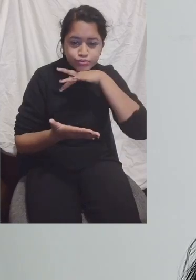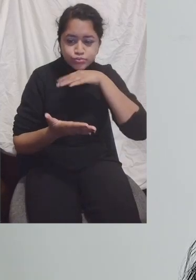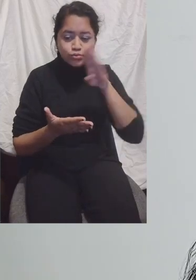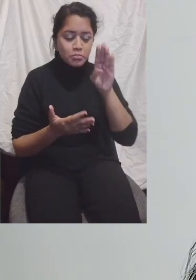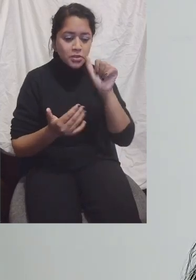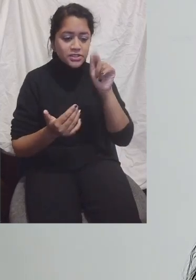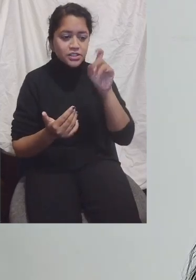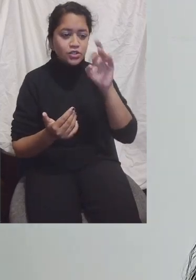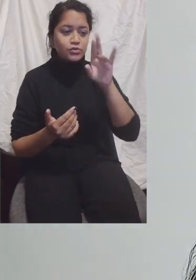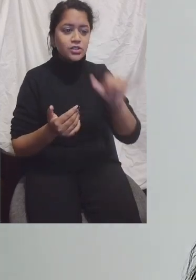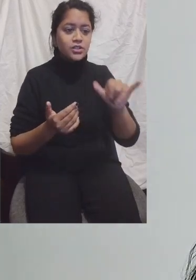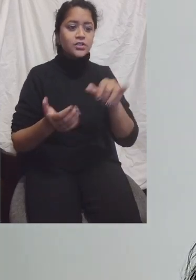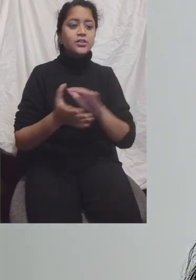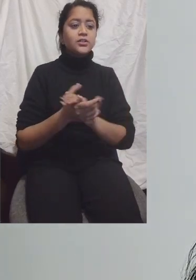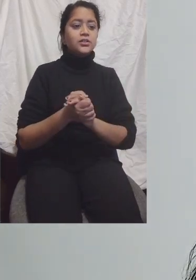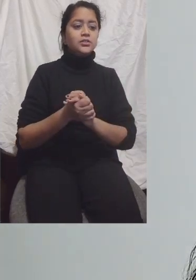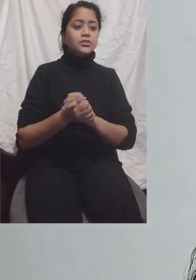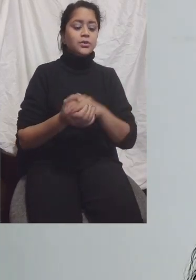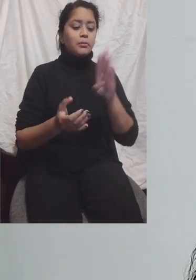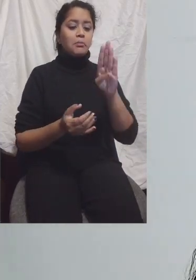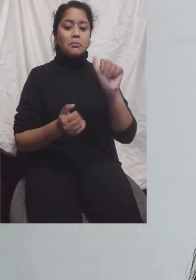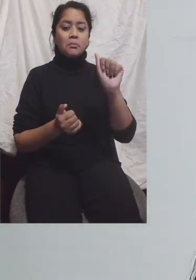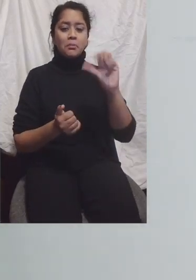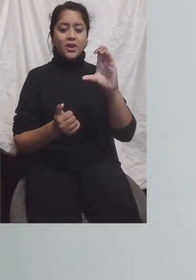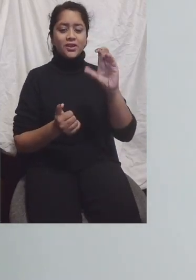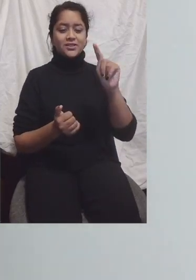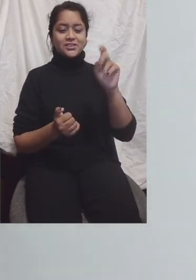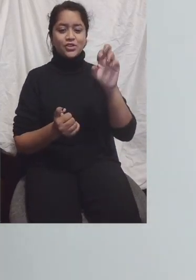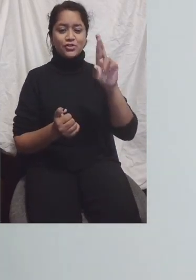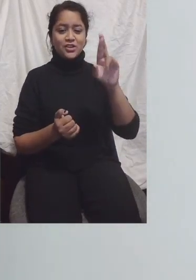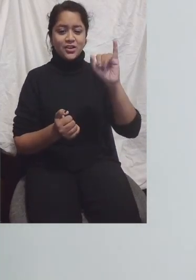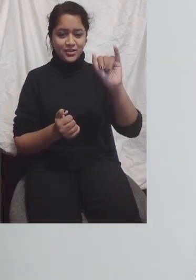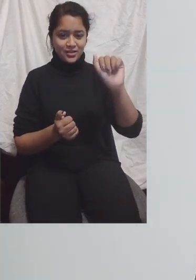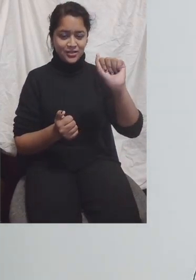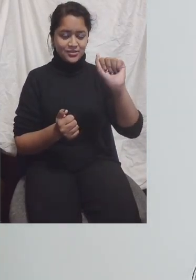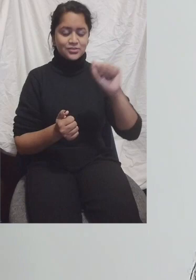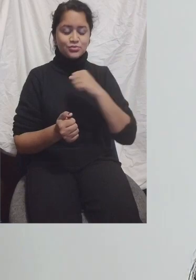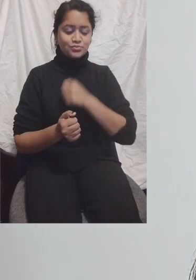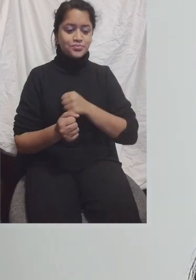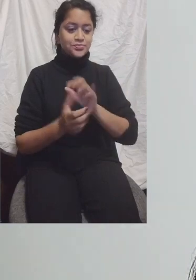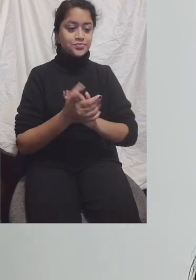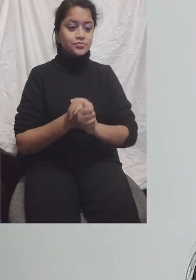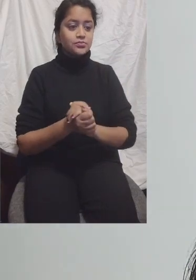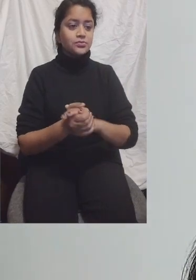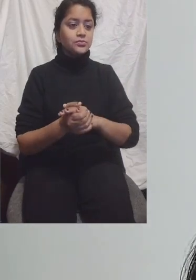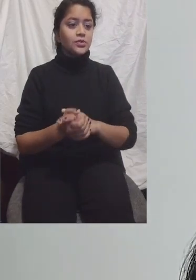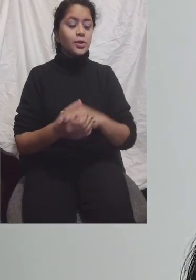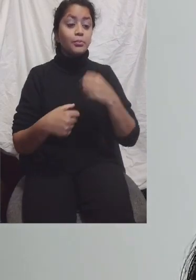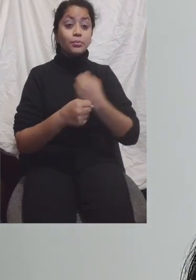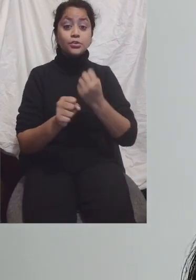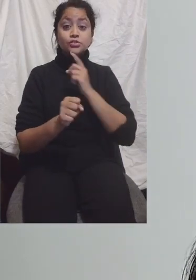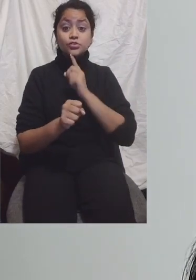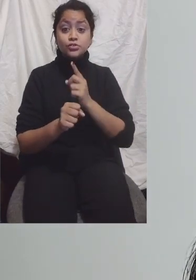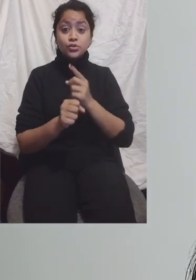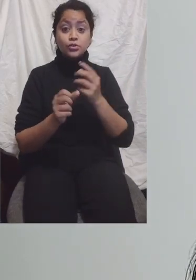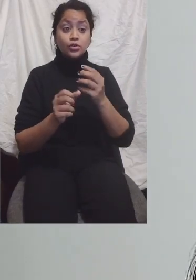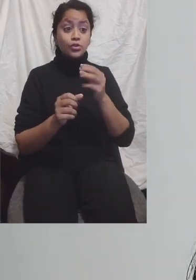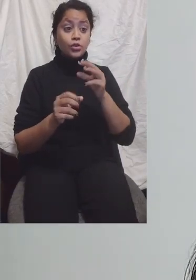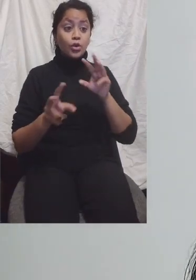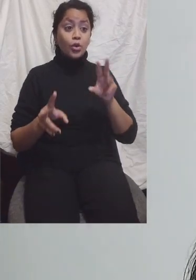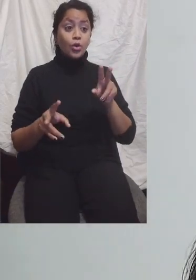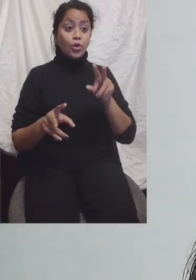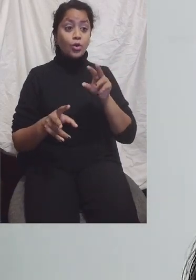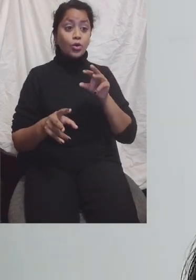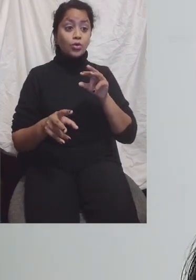murmurs. We check their poop for parasites, and we deworm them